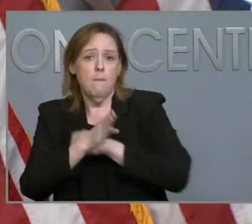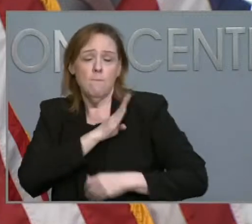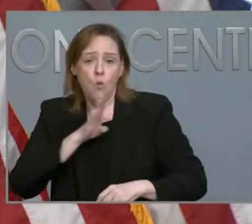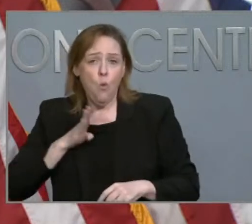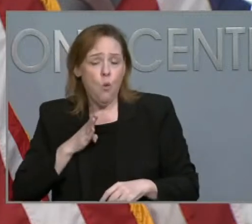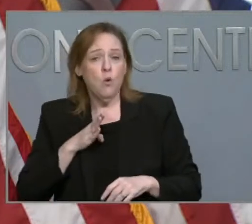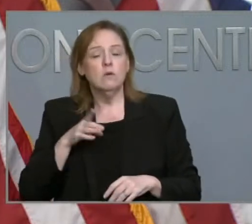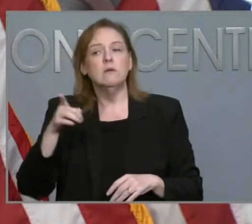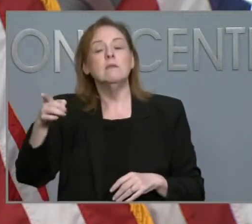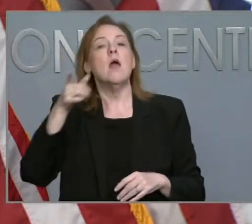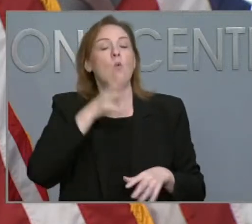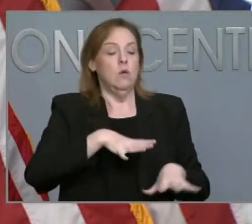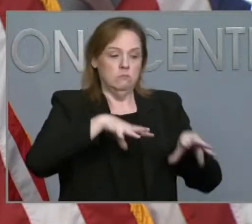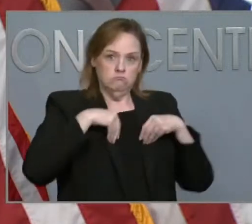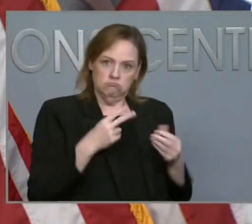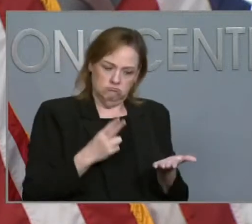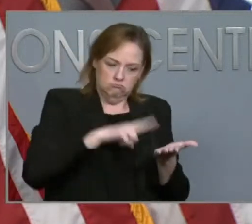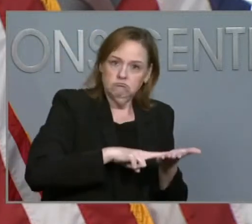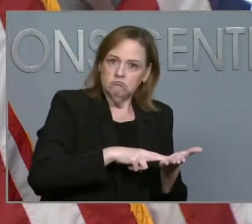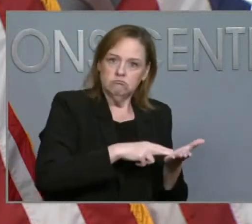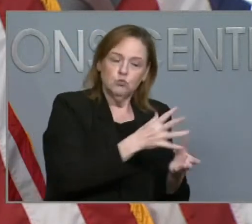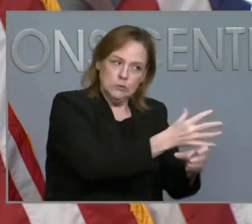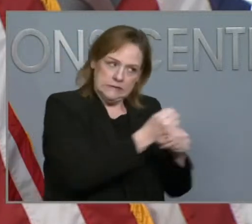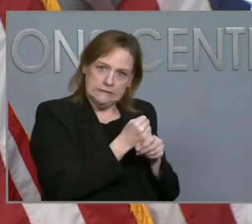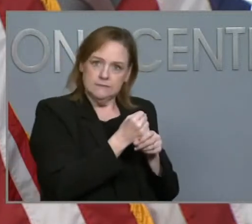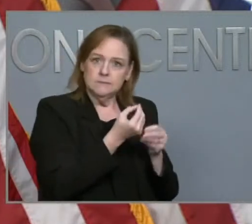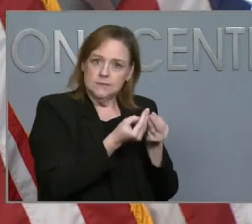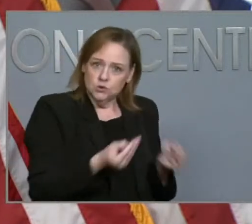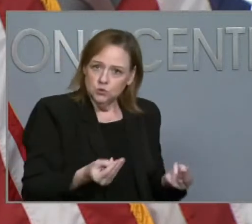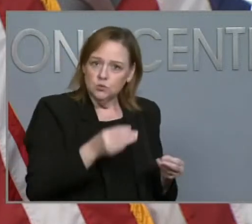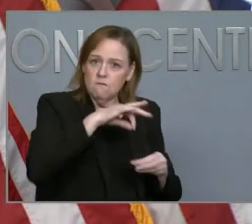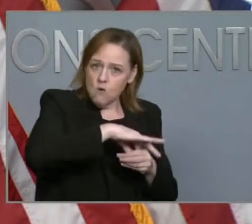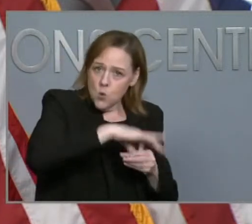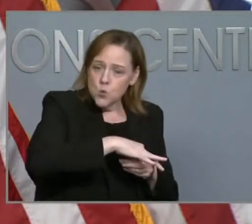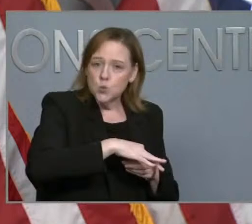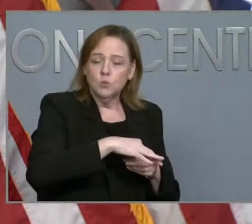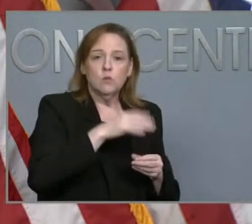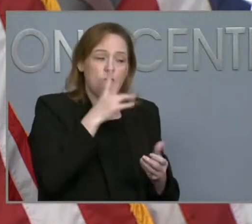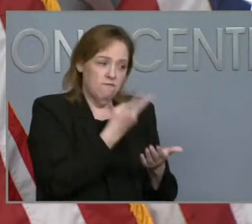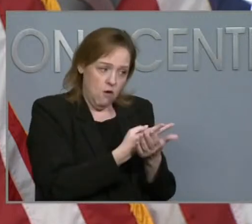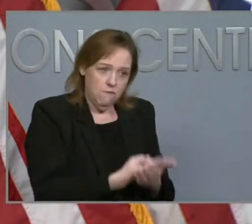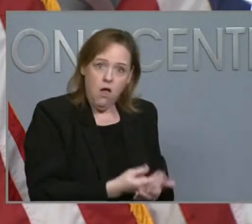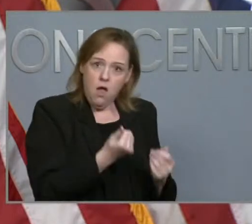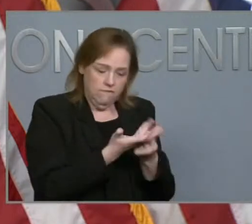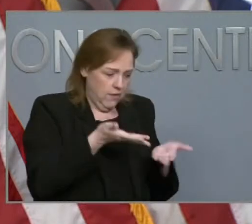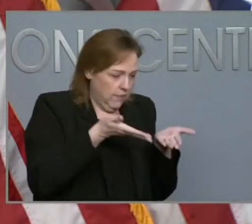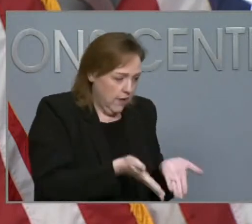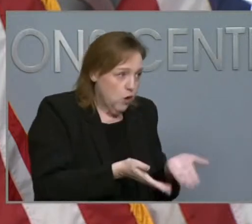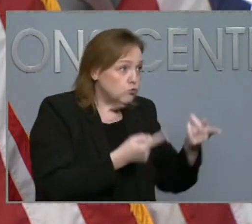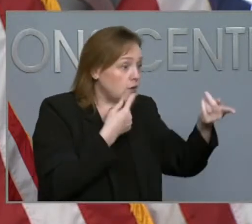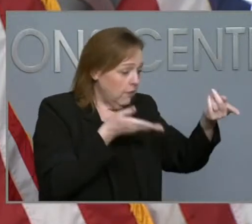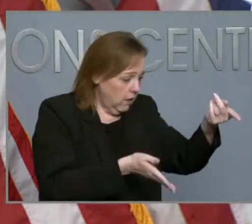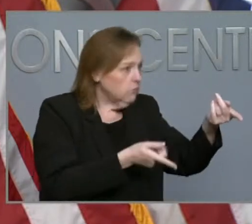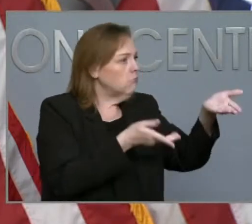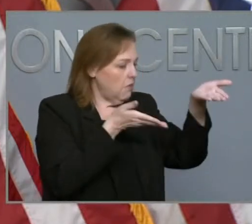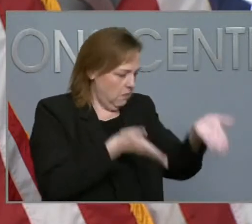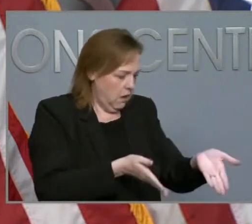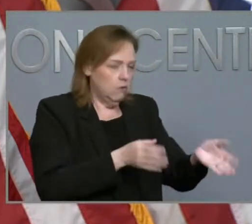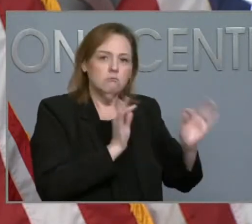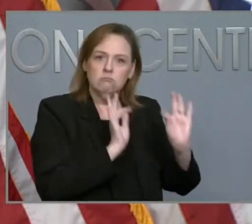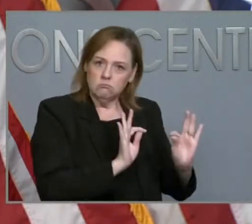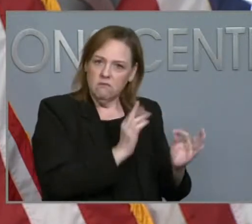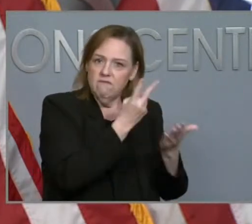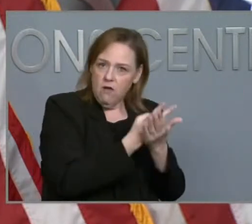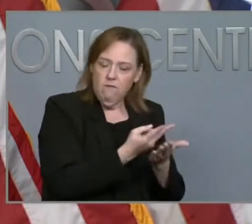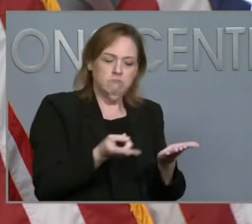chain of custody of those materials. They will, verify that everything was there that was supposed to be transported,